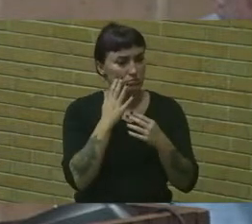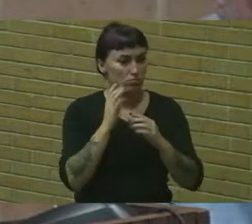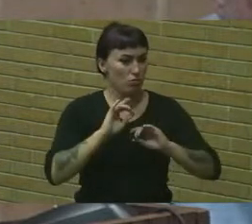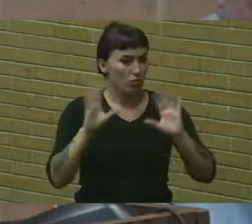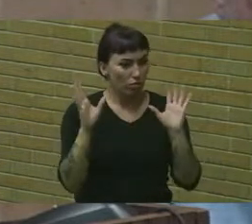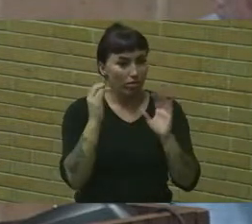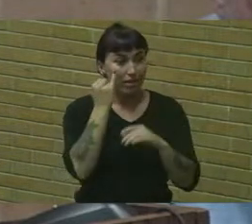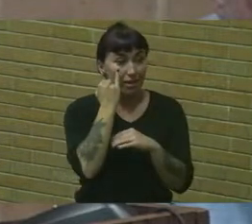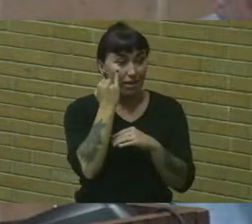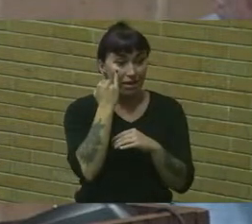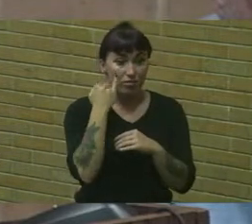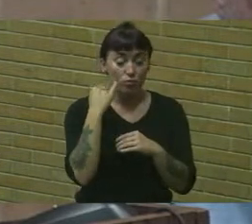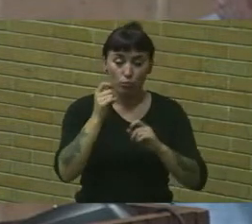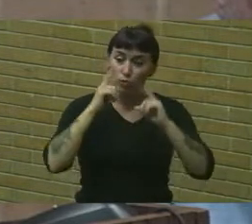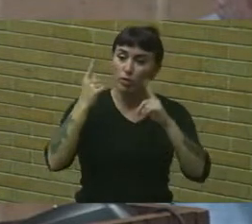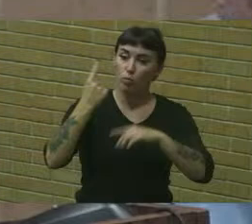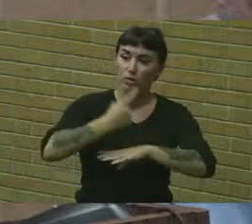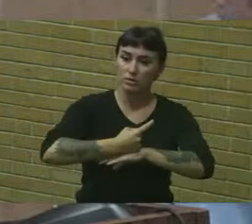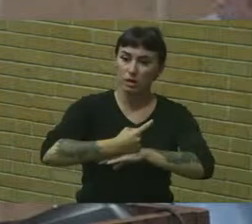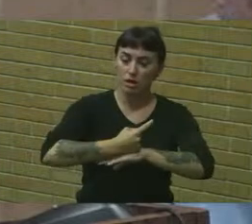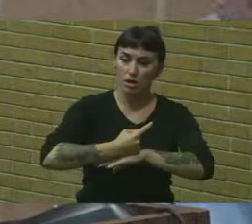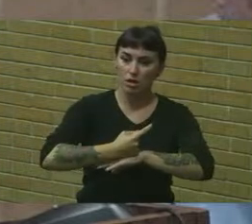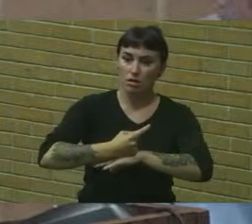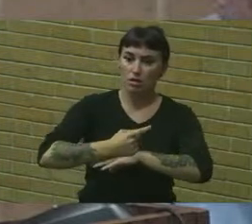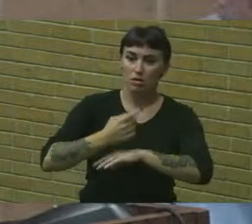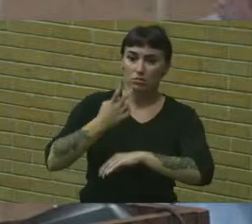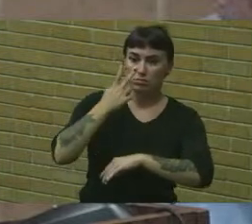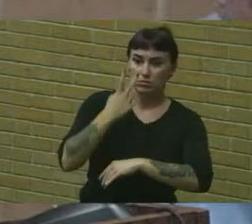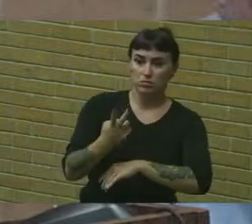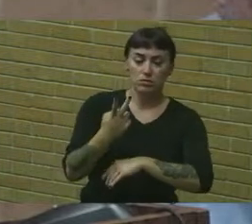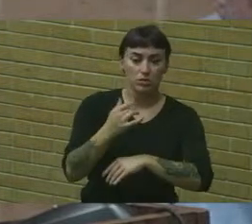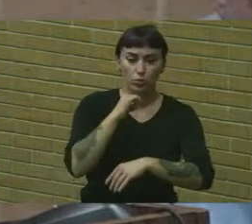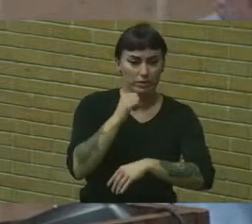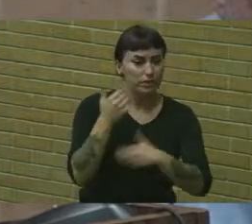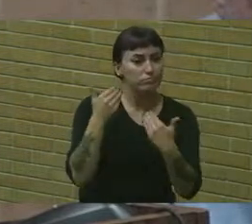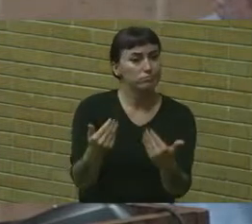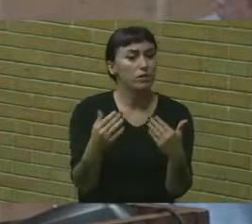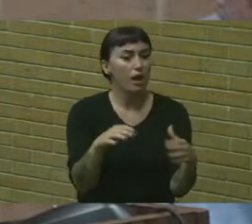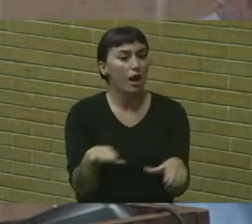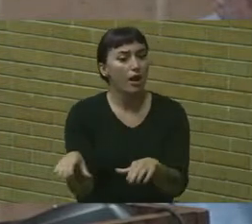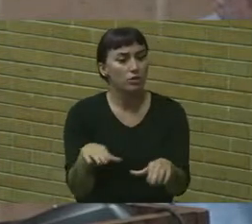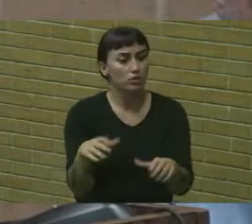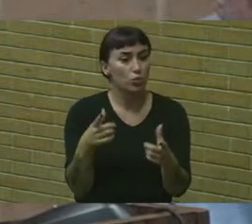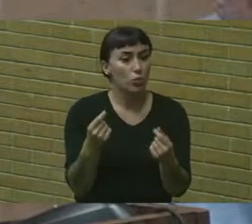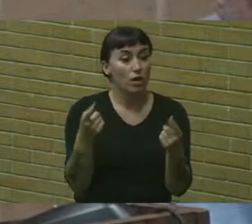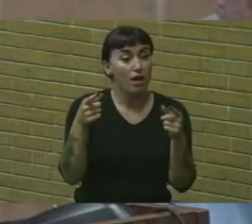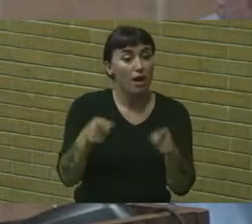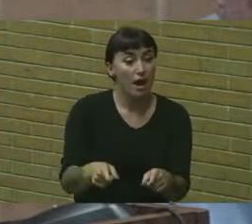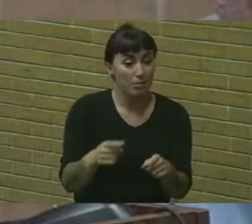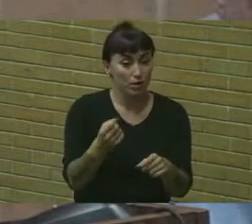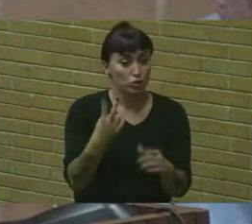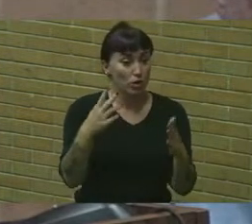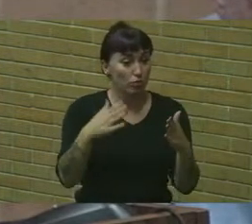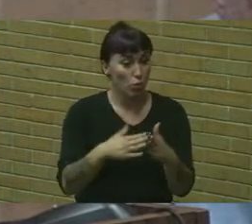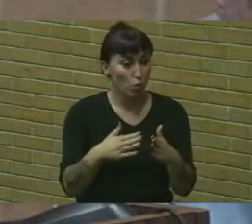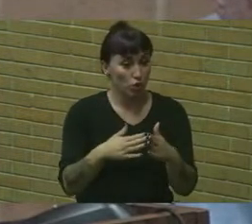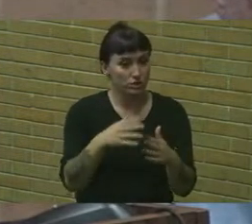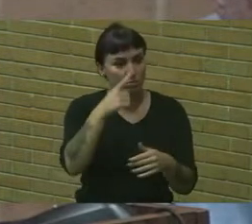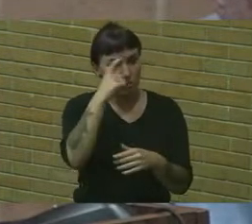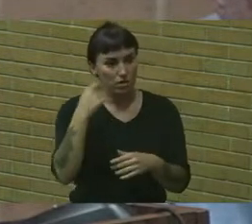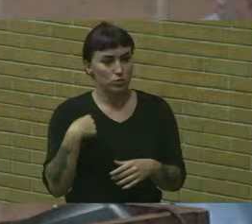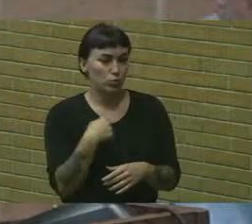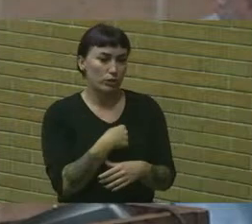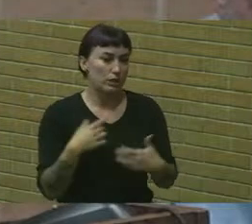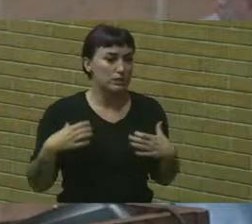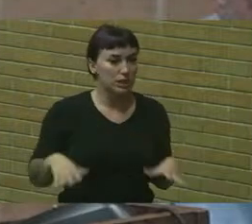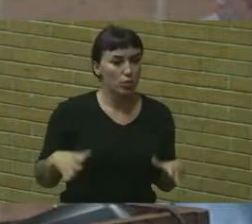tragic if we wake up one day and find that we didn't take action, and what occurred at 12 Corners because we didn't want